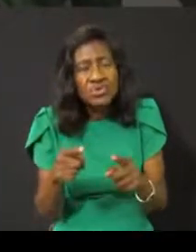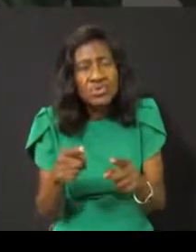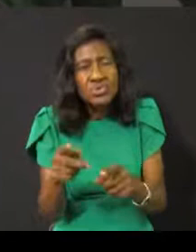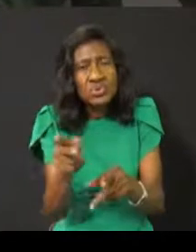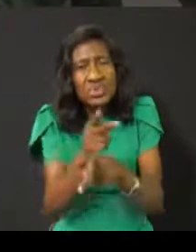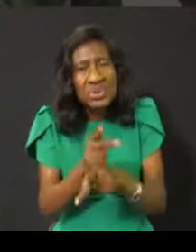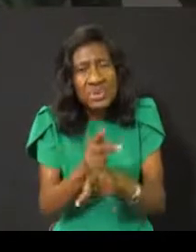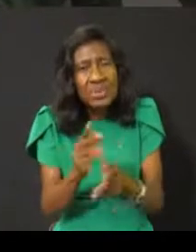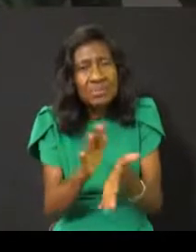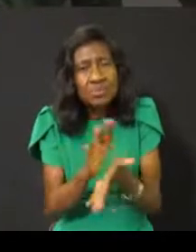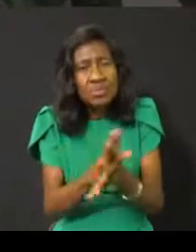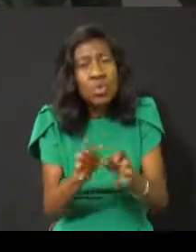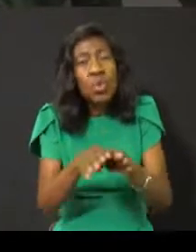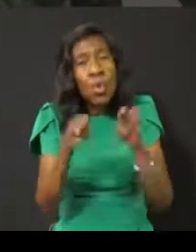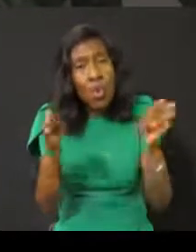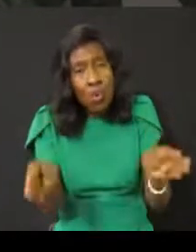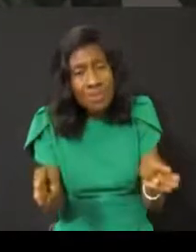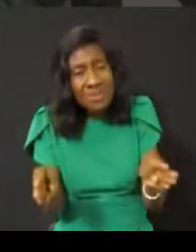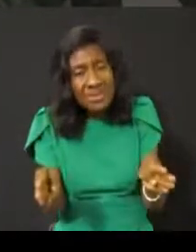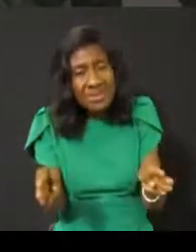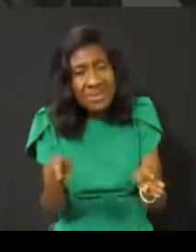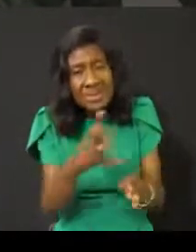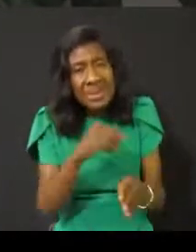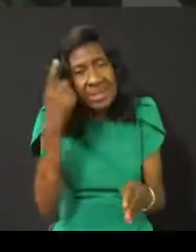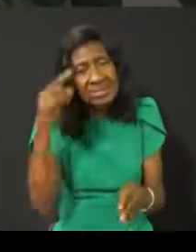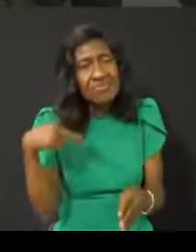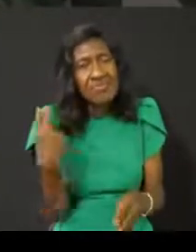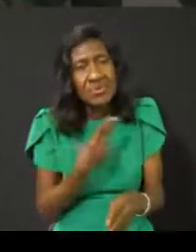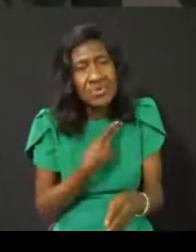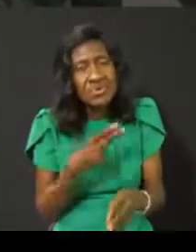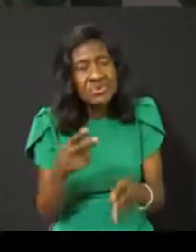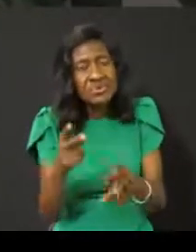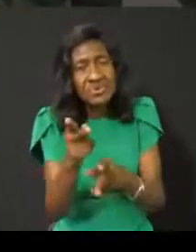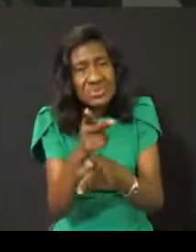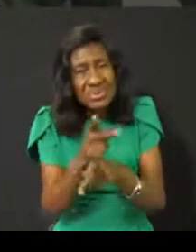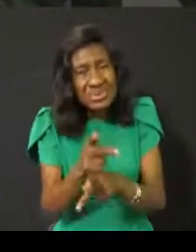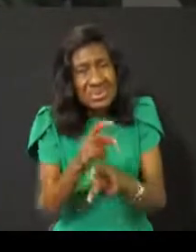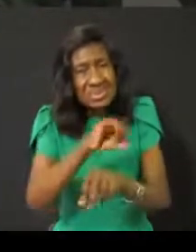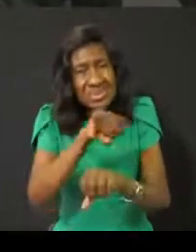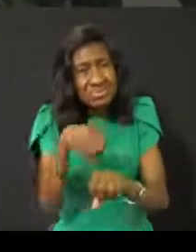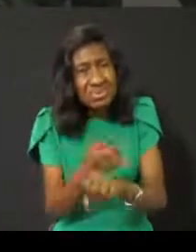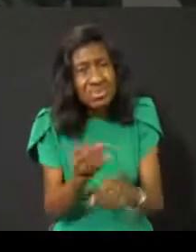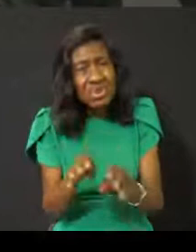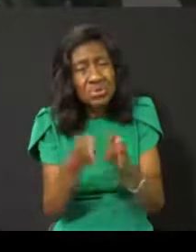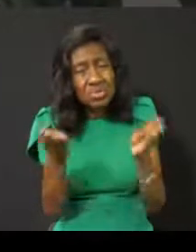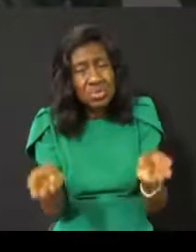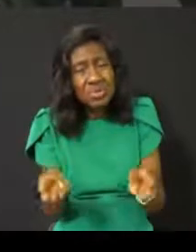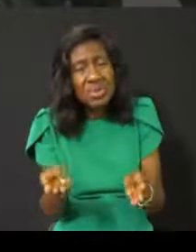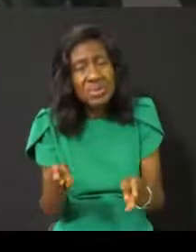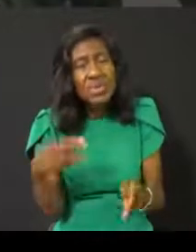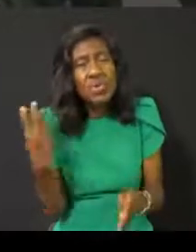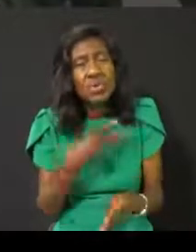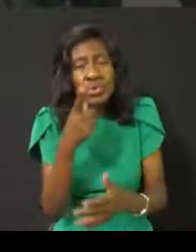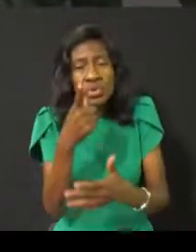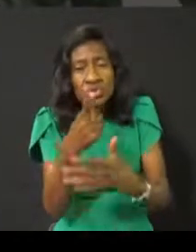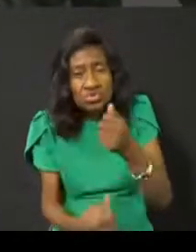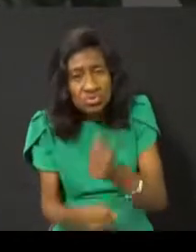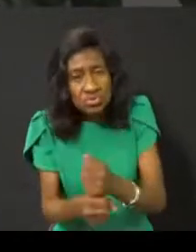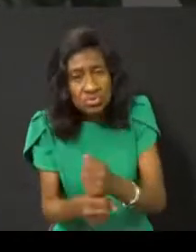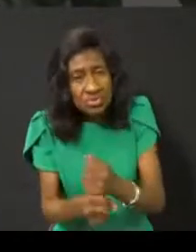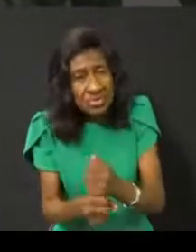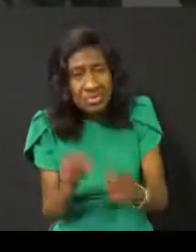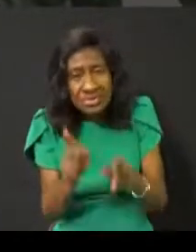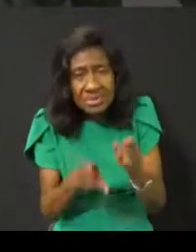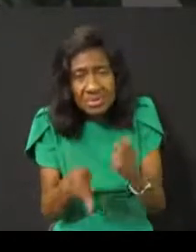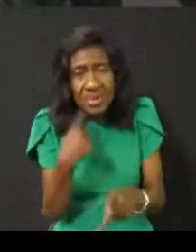going, absolutely depends on us trusting the public to use this to the benefit of the whole